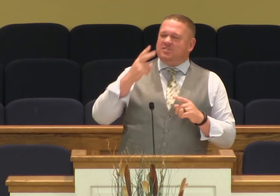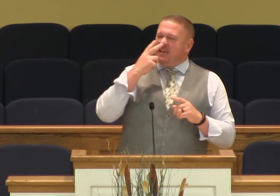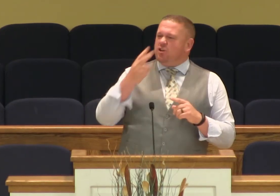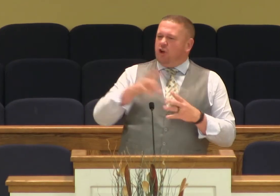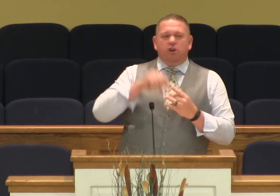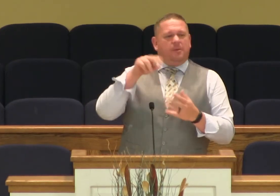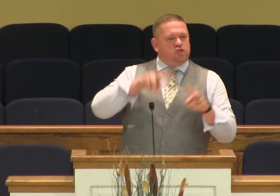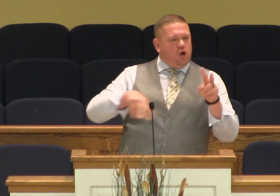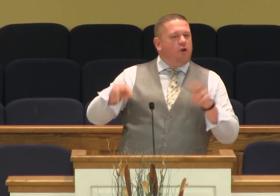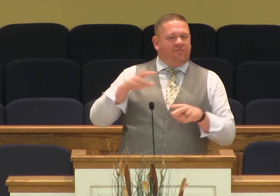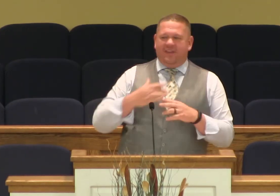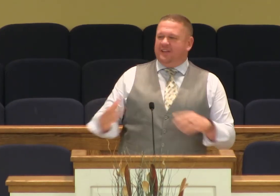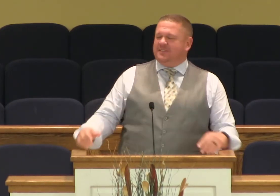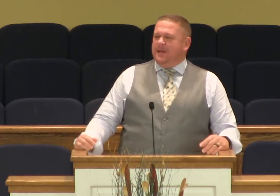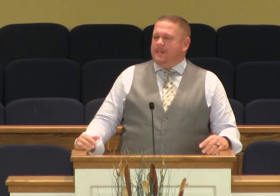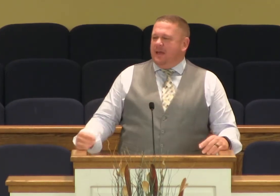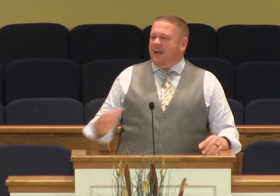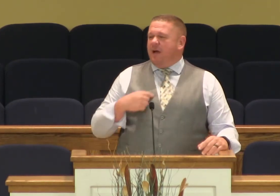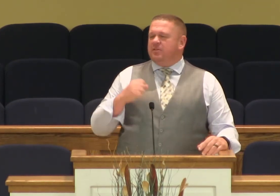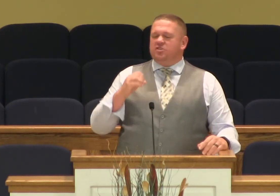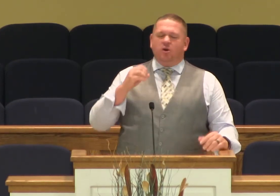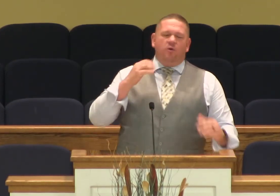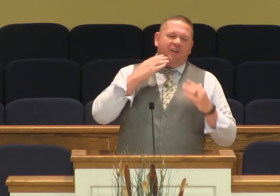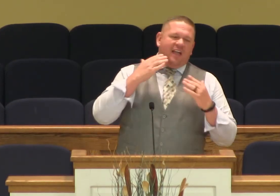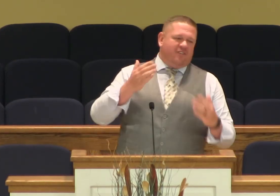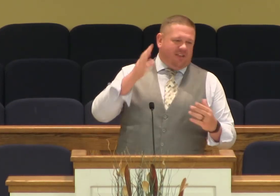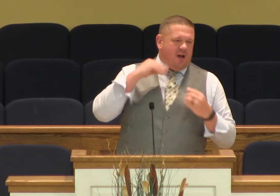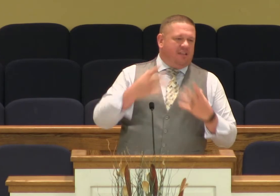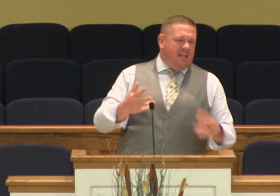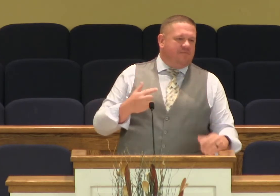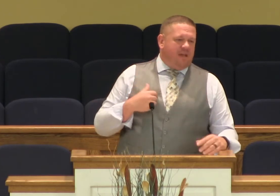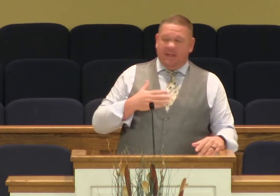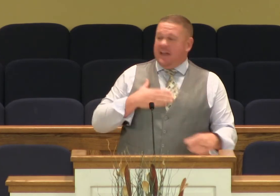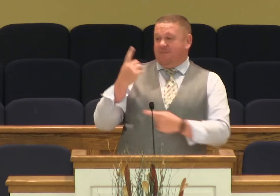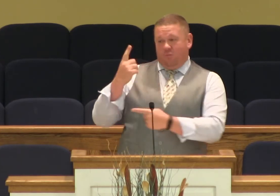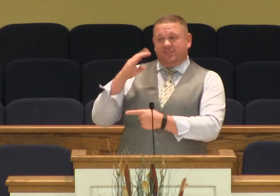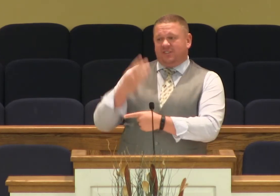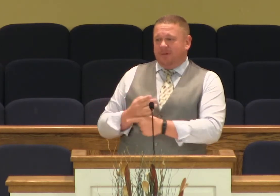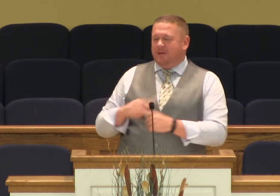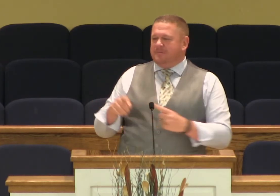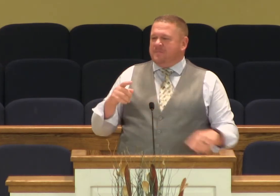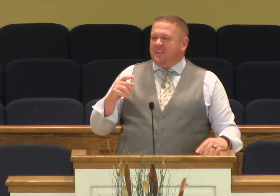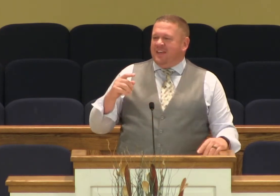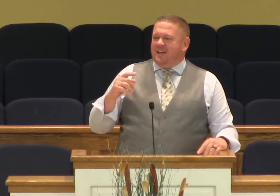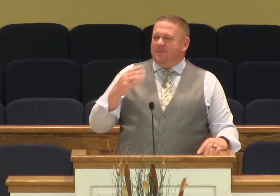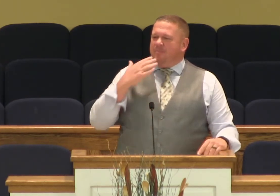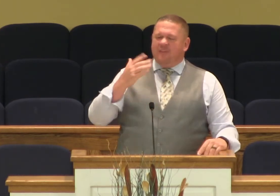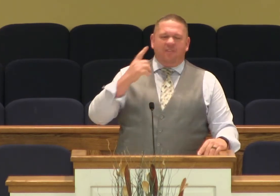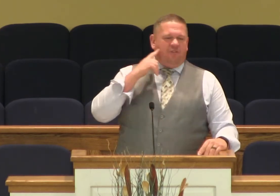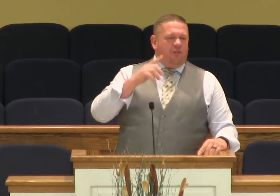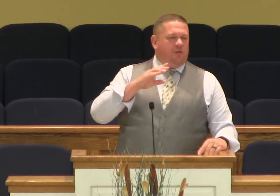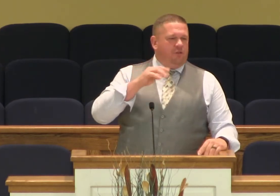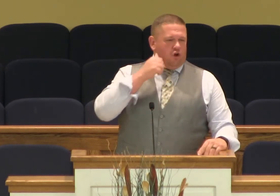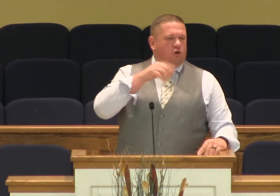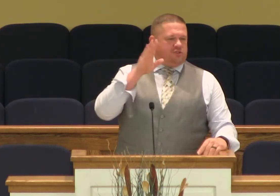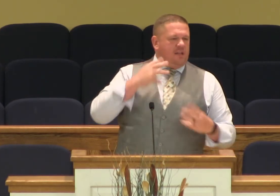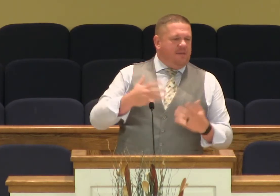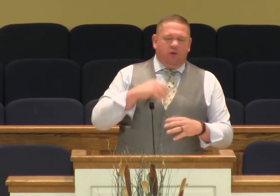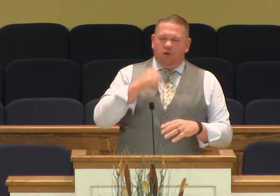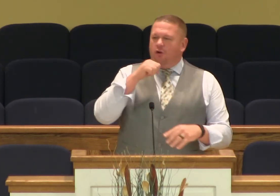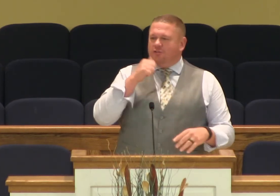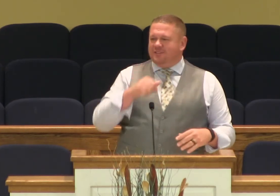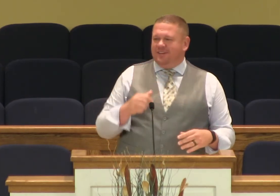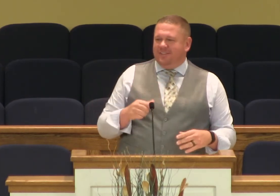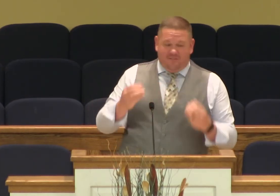but you see, you learn to observe things. And I've been so thankful that God gave me. I'm glad I have one son, but I'm thankful for the girls. God